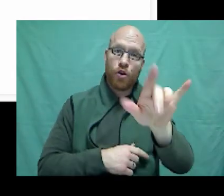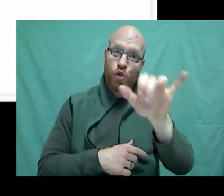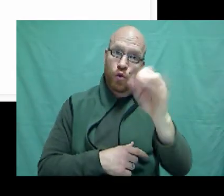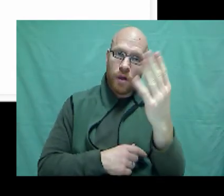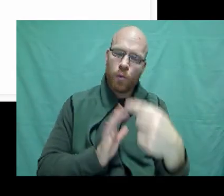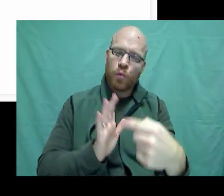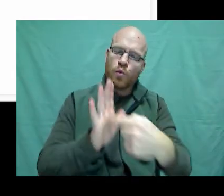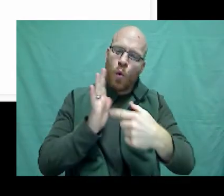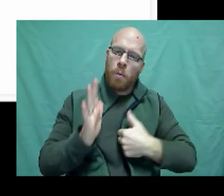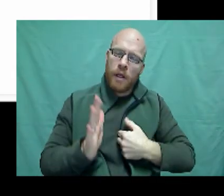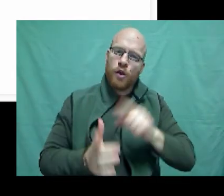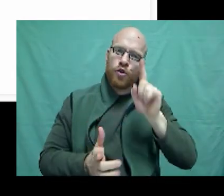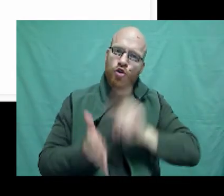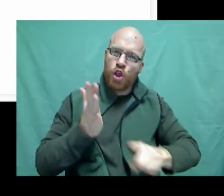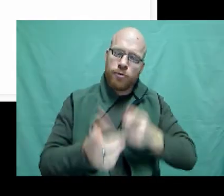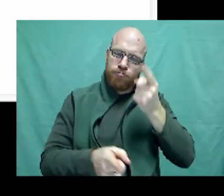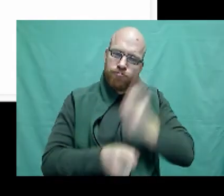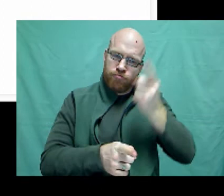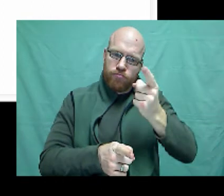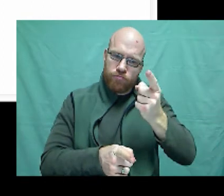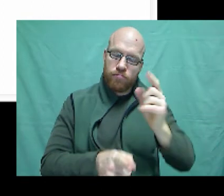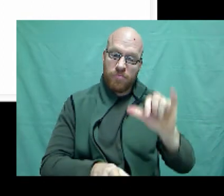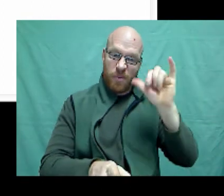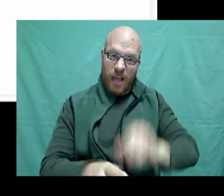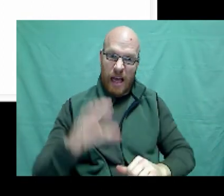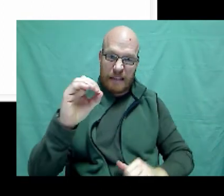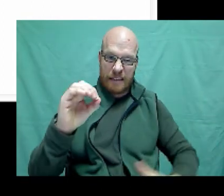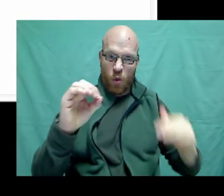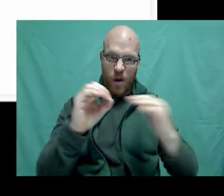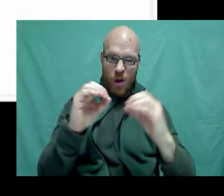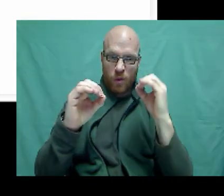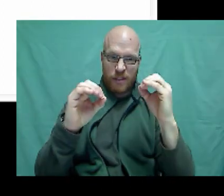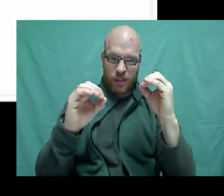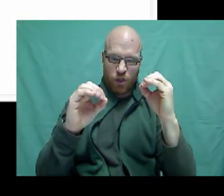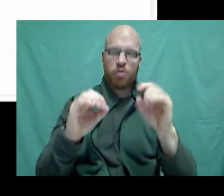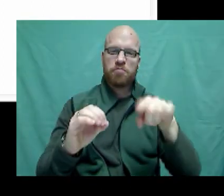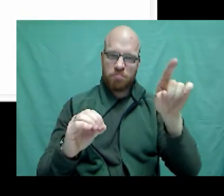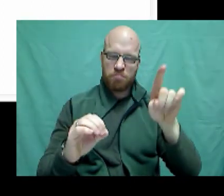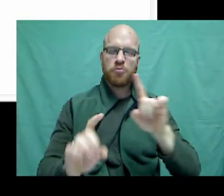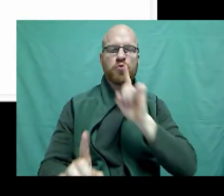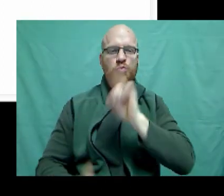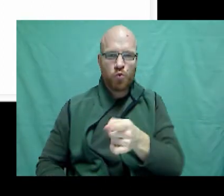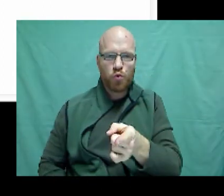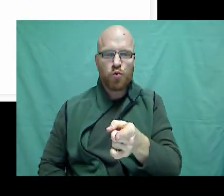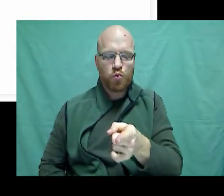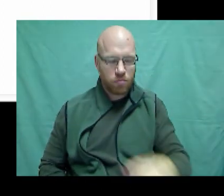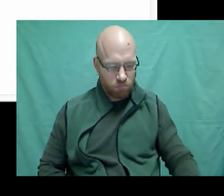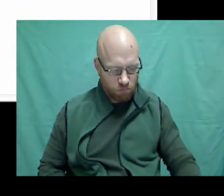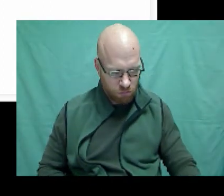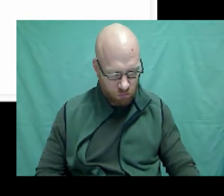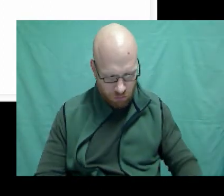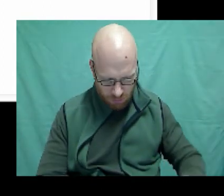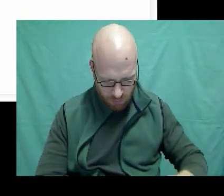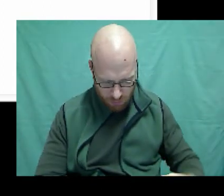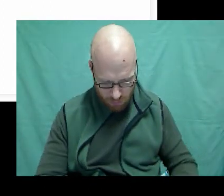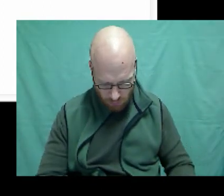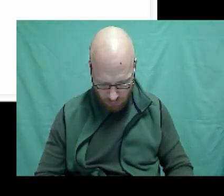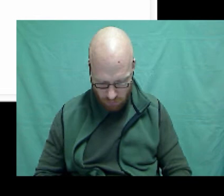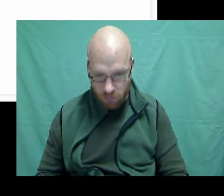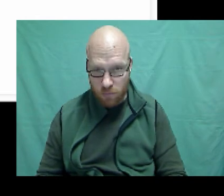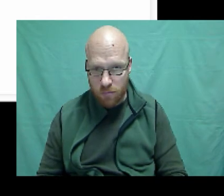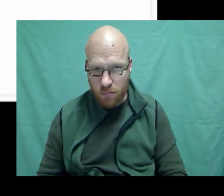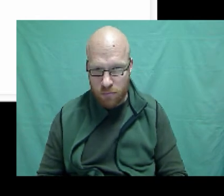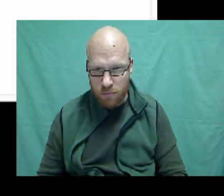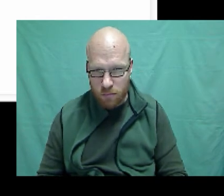what your check is. It's your job to show me that your answer is correct. And the proof, 0 equals 0. That is true.